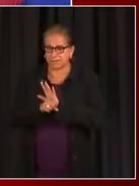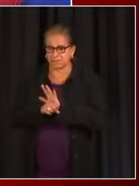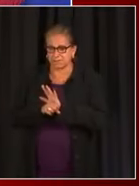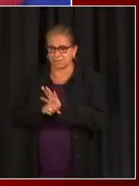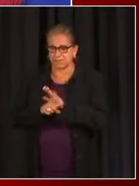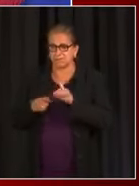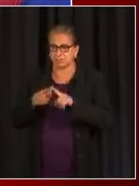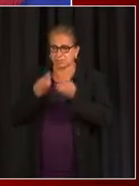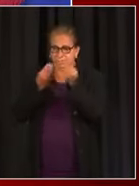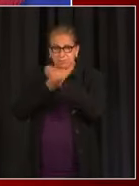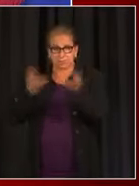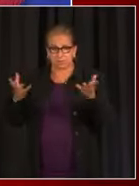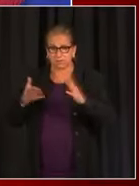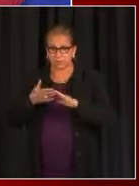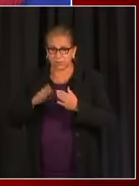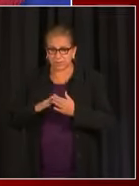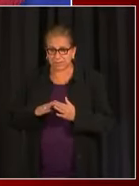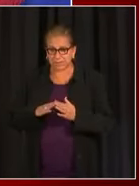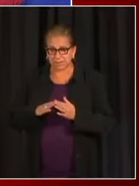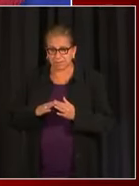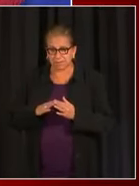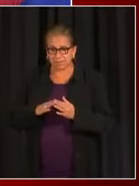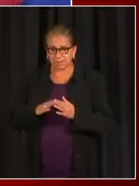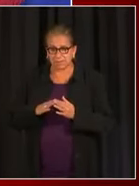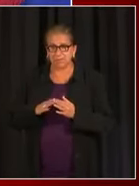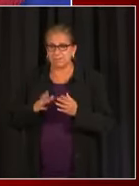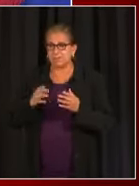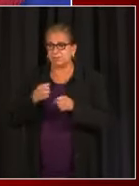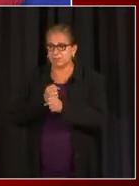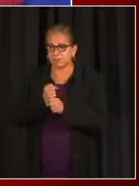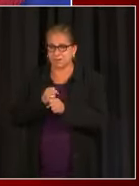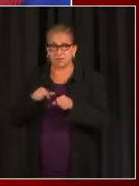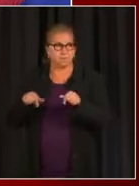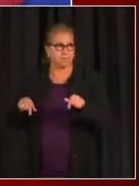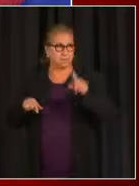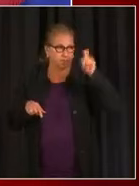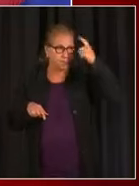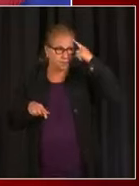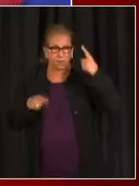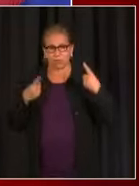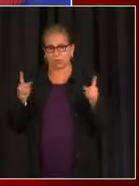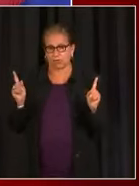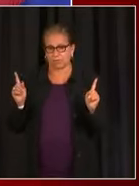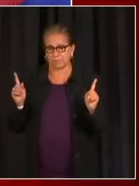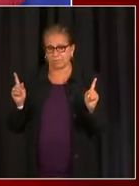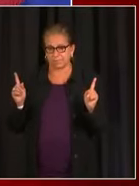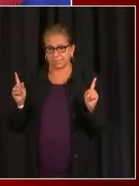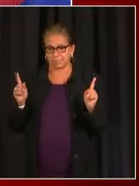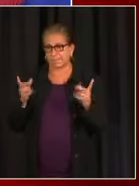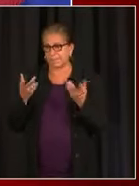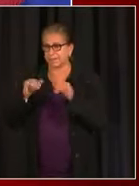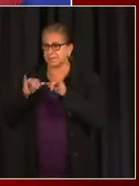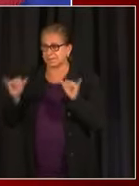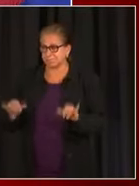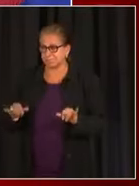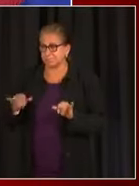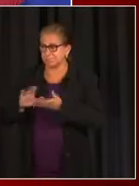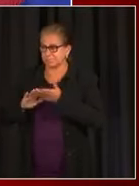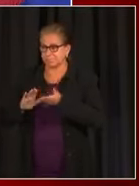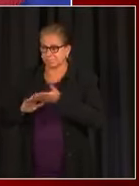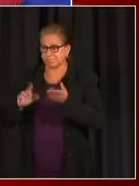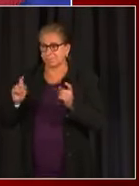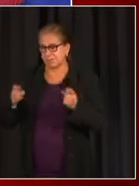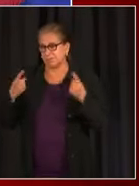tell the community when I think the system isn't working, and that's what I think. I think the system isn't working.